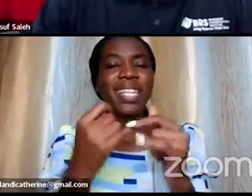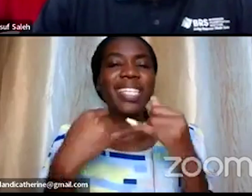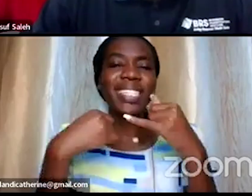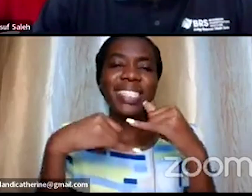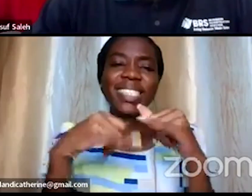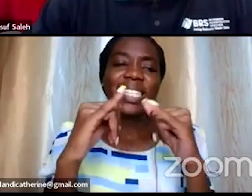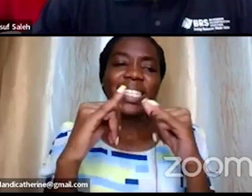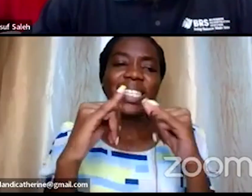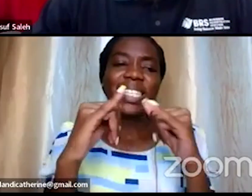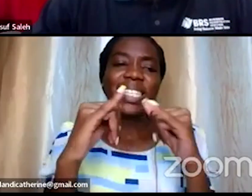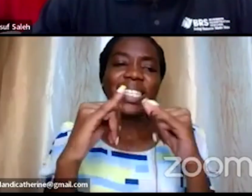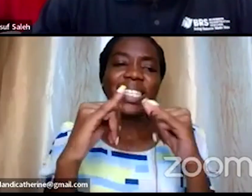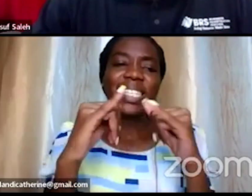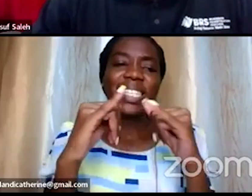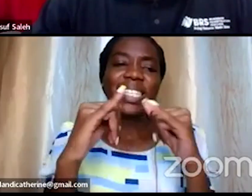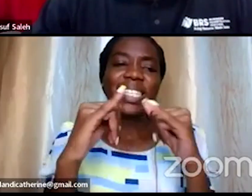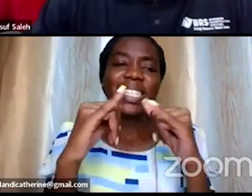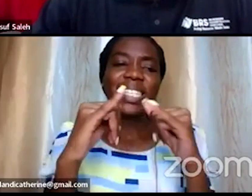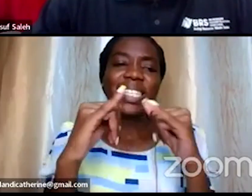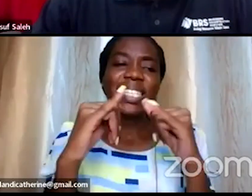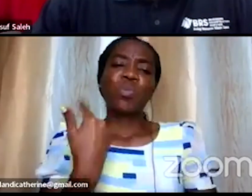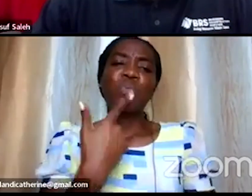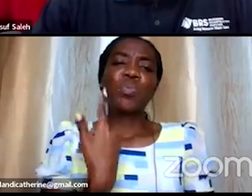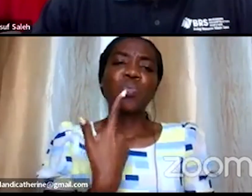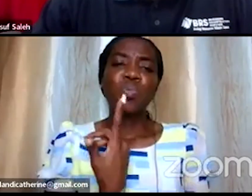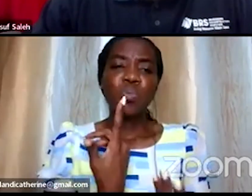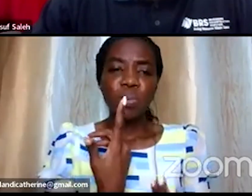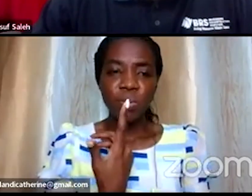to find themselves. Who am I?